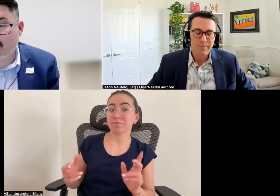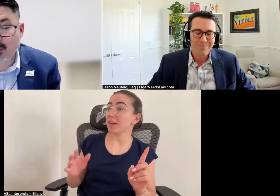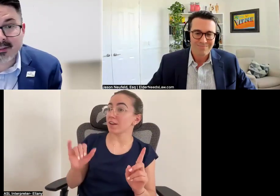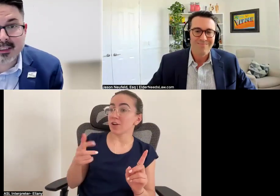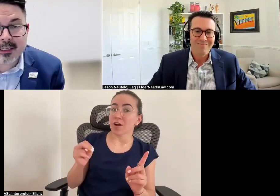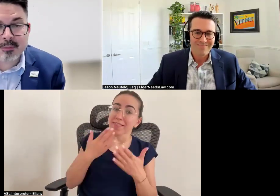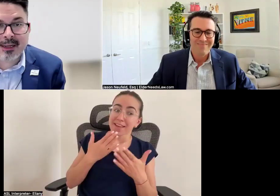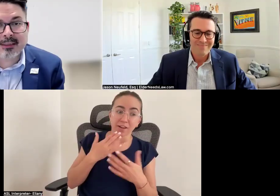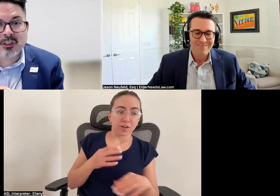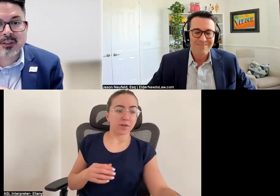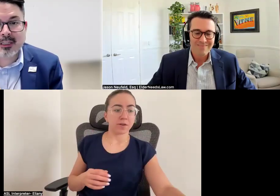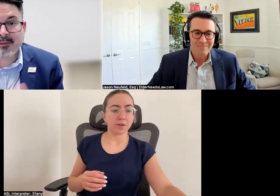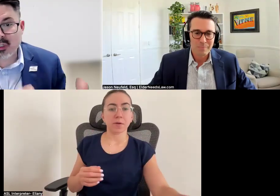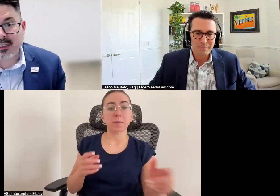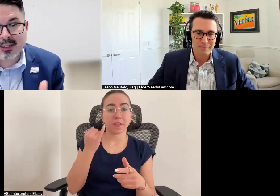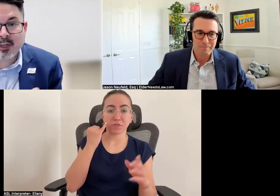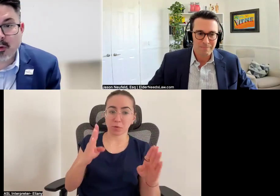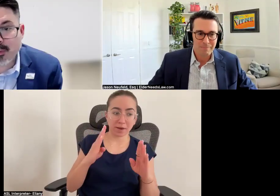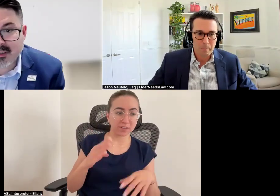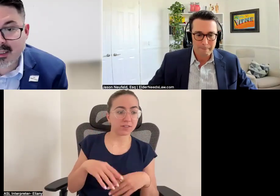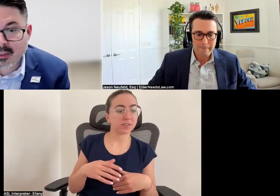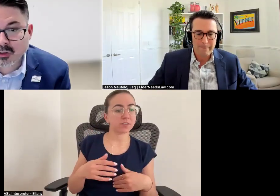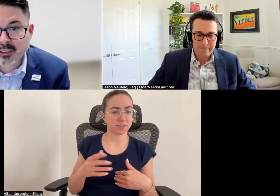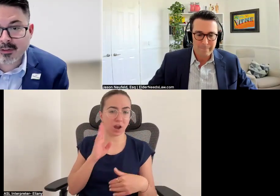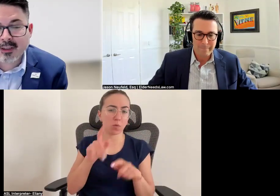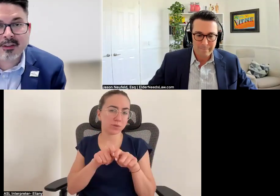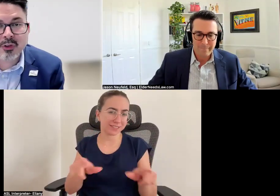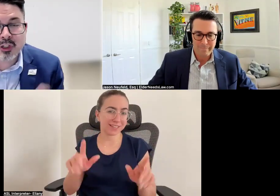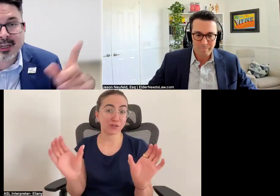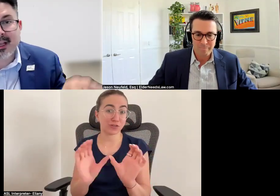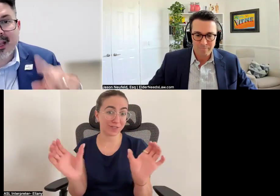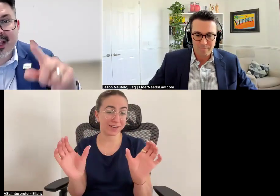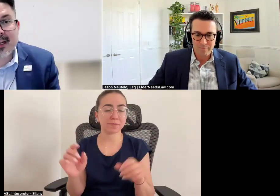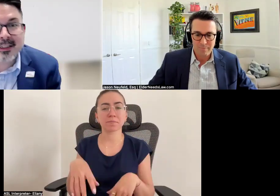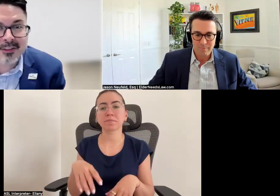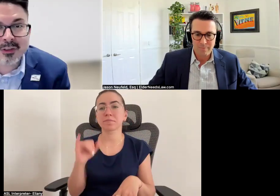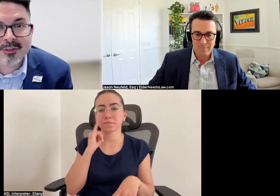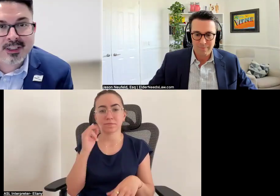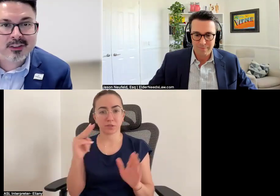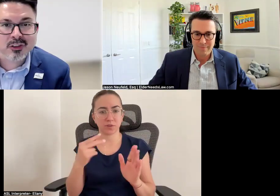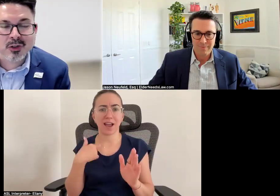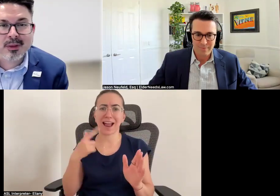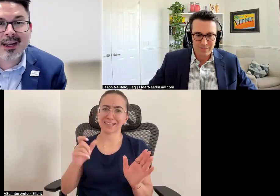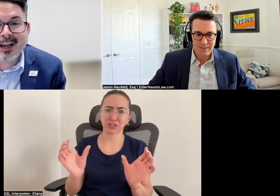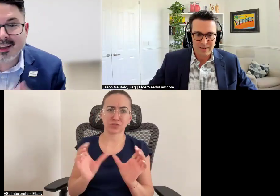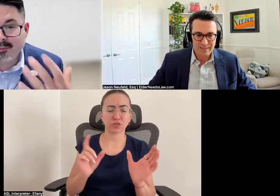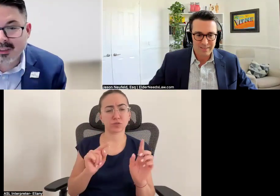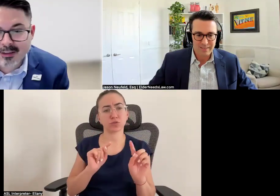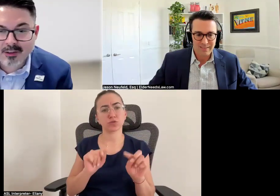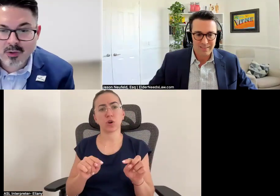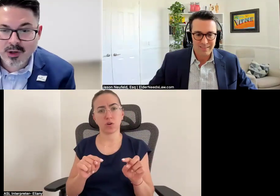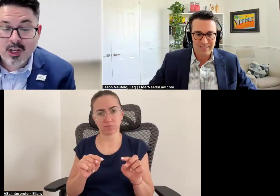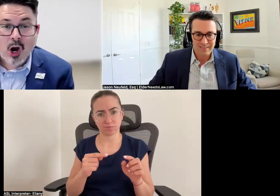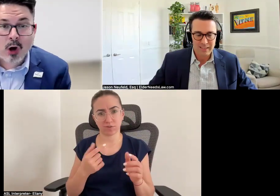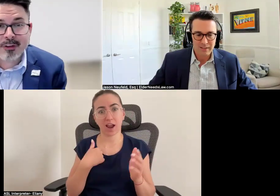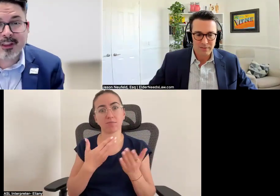I know if you're listening and paying attention this time, if you did attend, we will be sending out certificates. If you check hey, I need a certificate to show that I completed